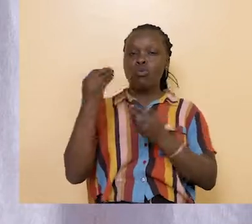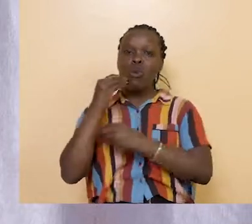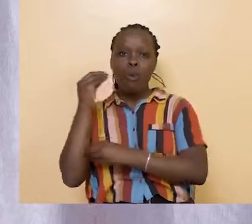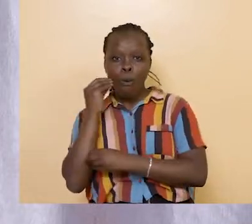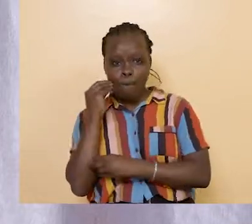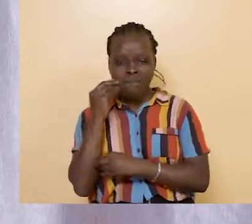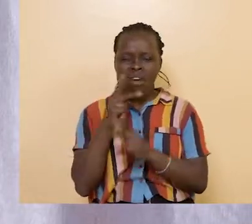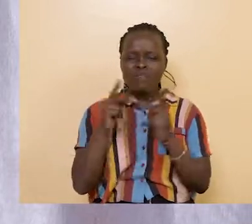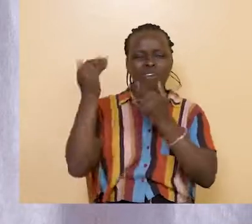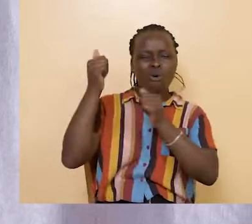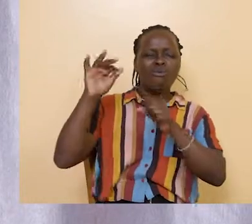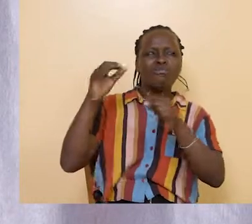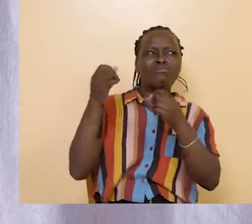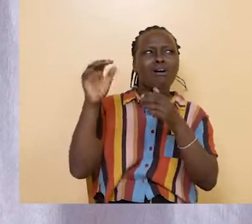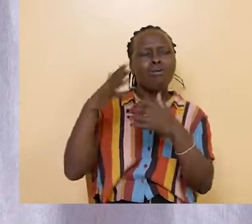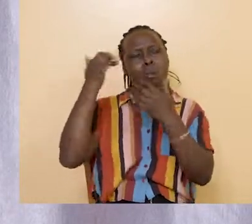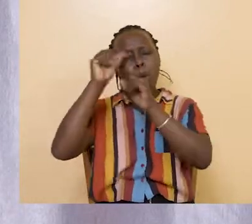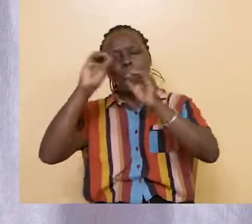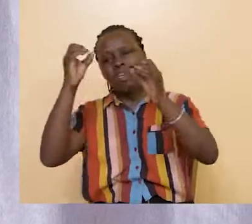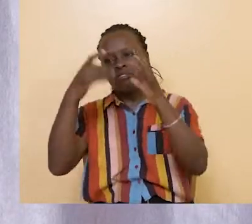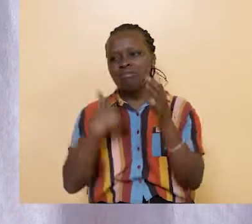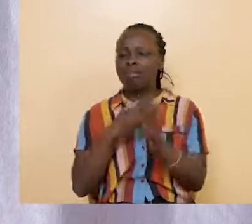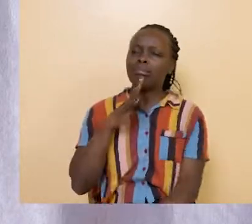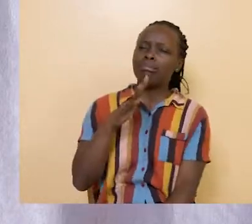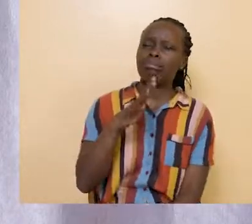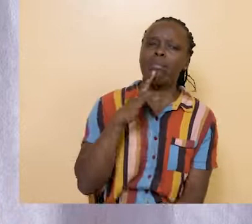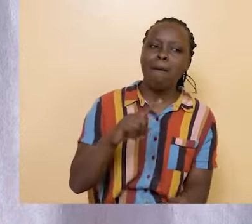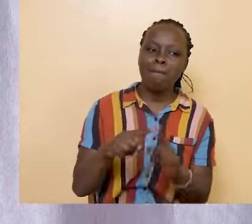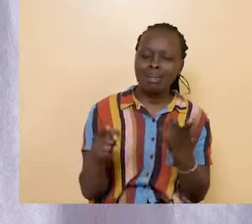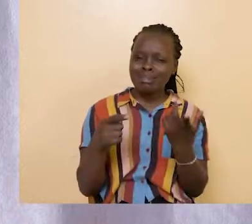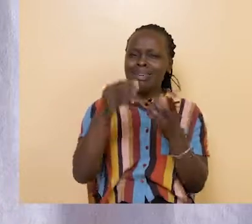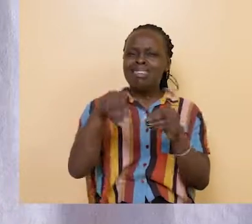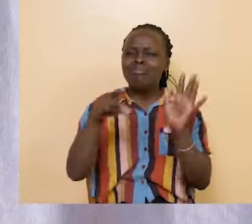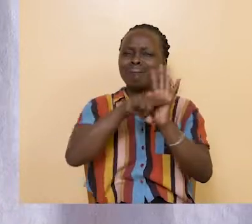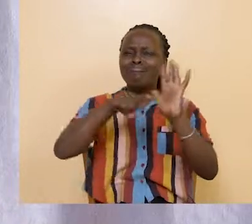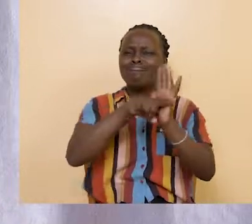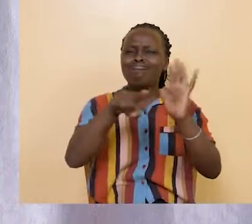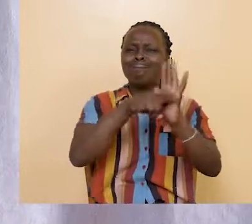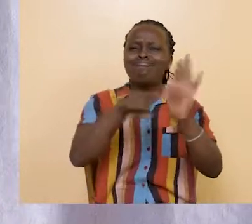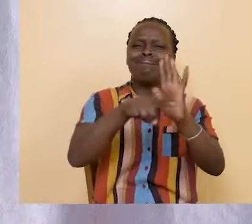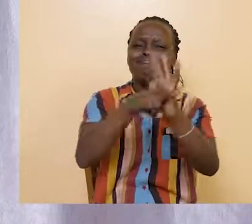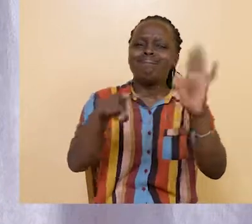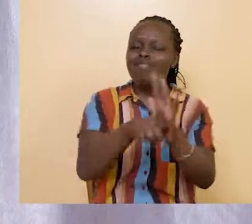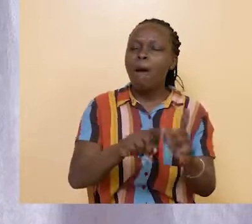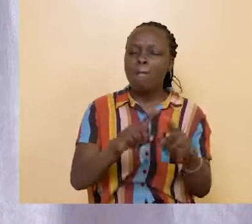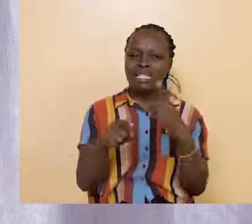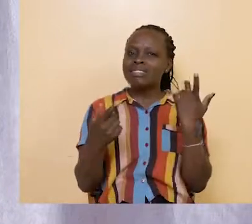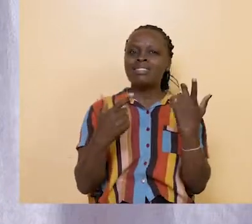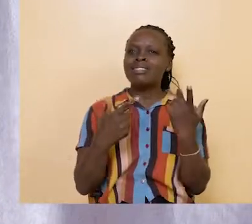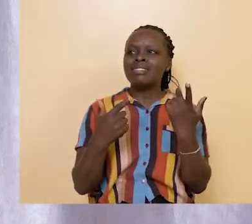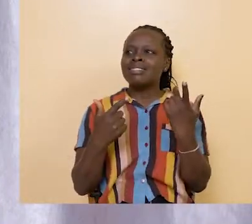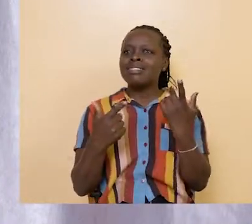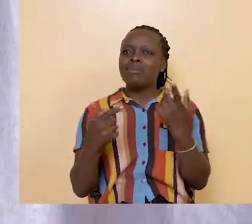be very hopeless if I left us at the point where our hearts are powerful, words are powerful, okay, go and be